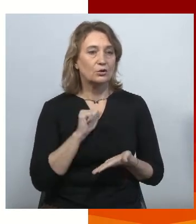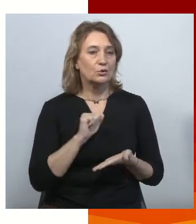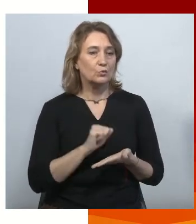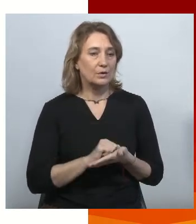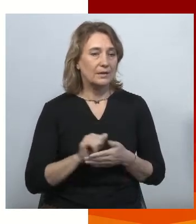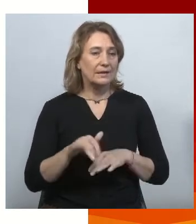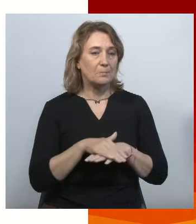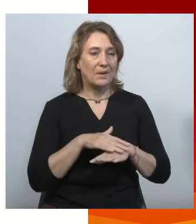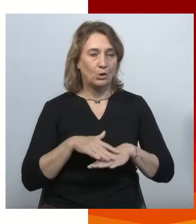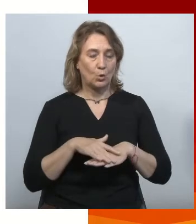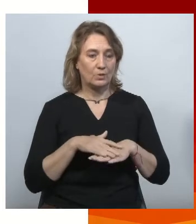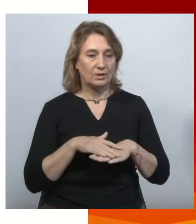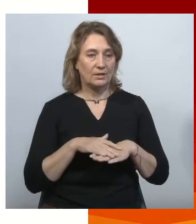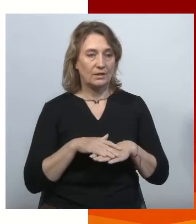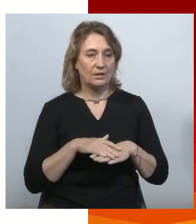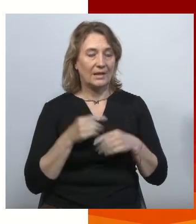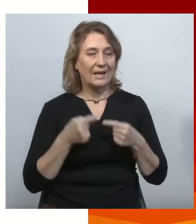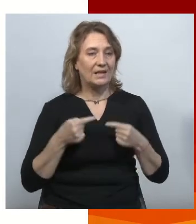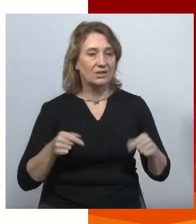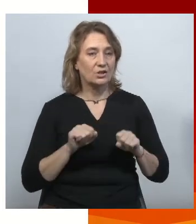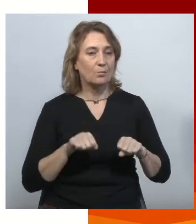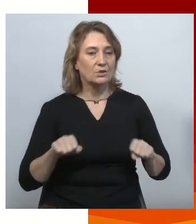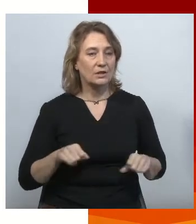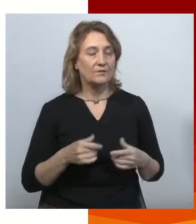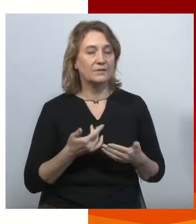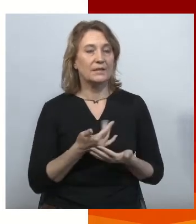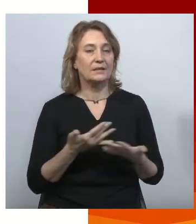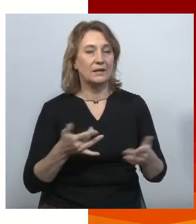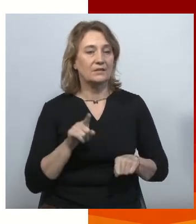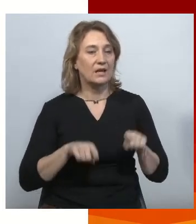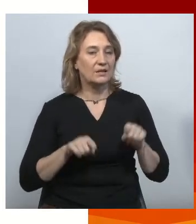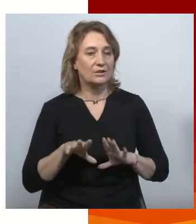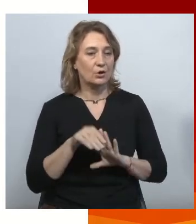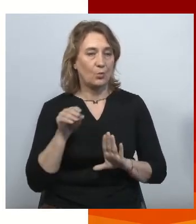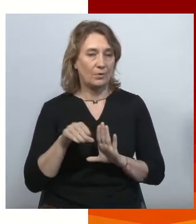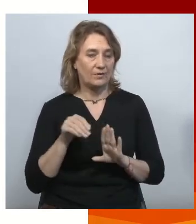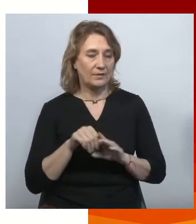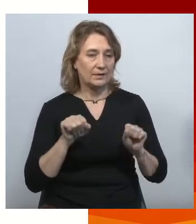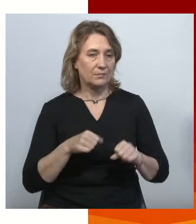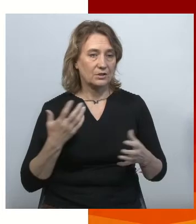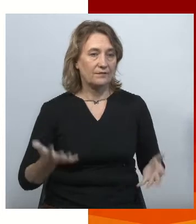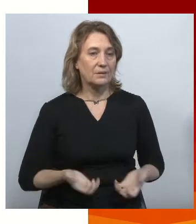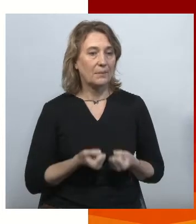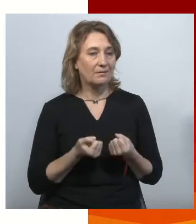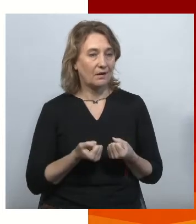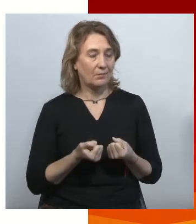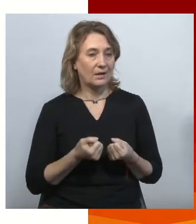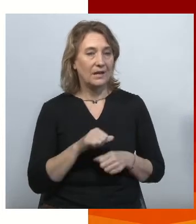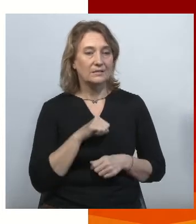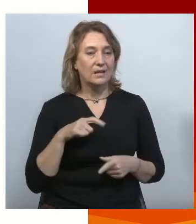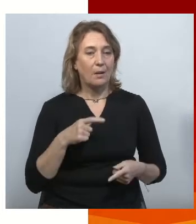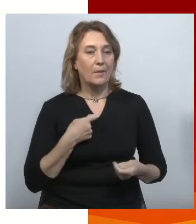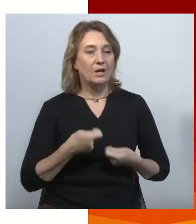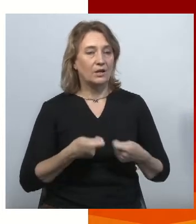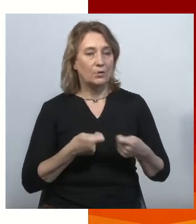among the journalists in the journalist community and other ways of spreading information. The most important